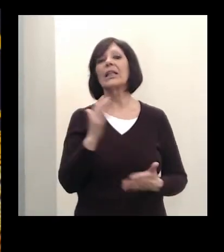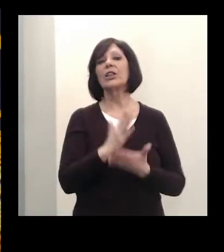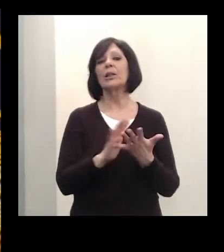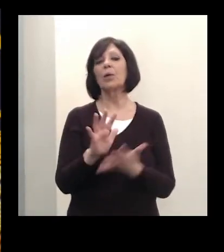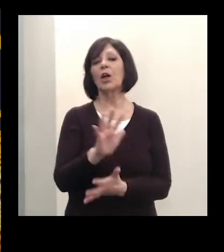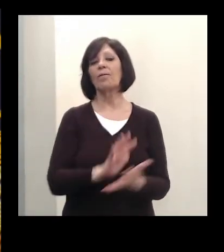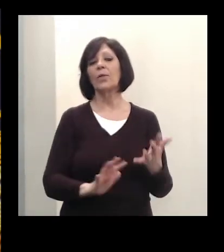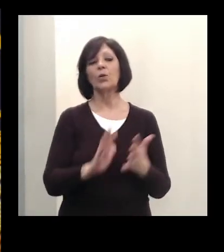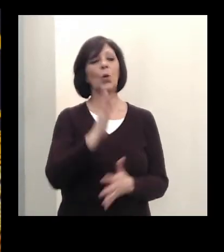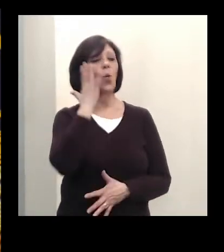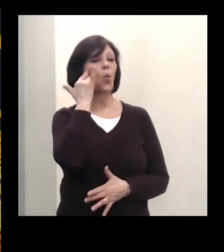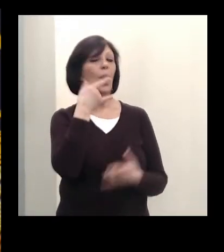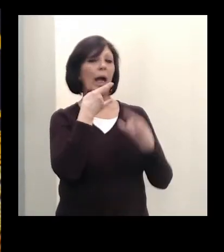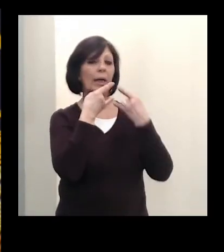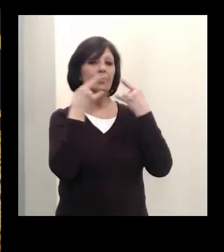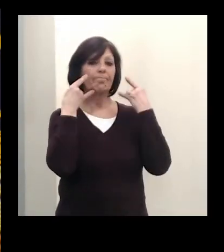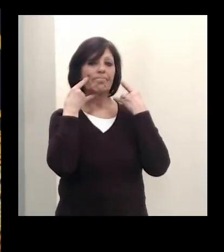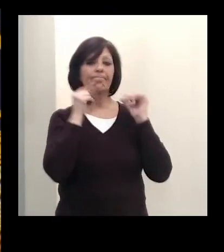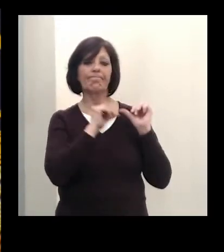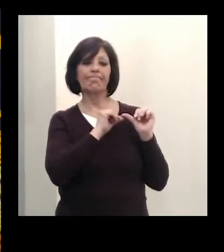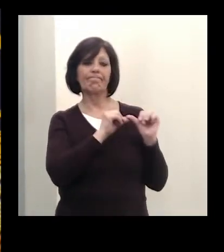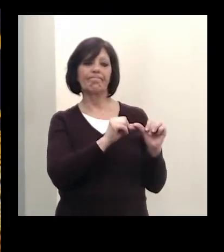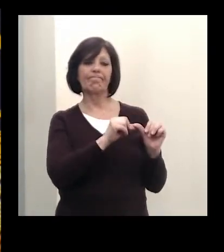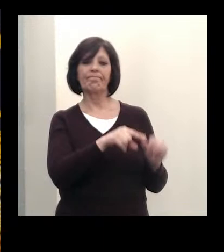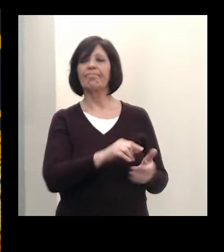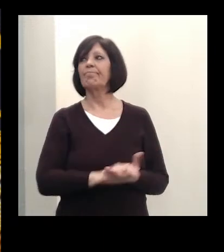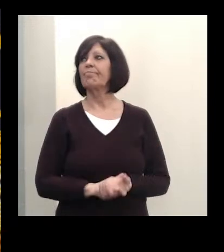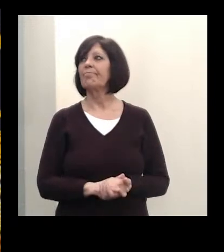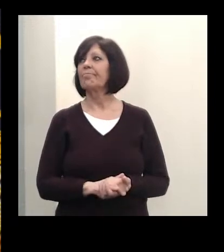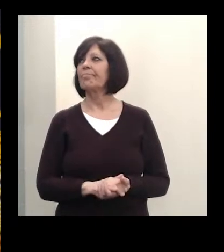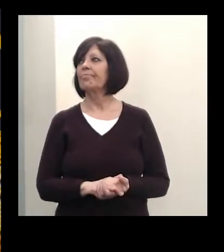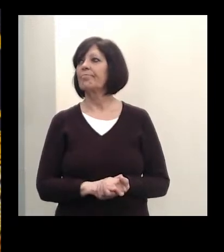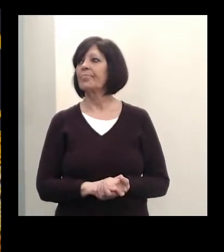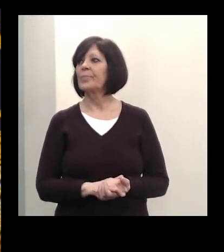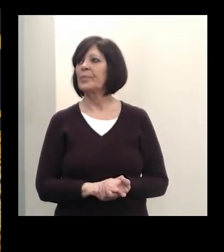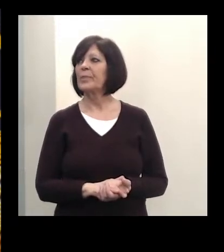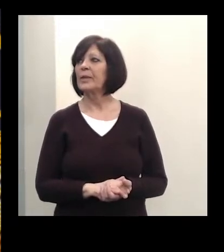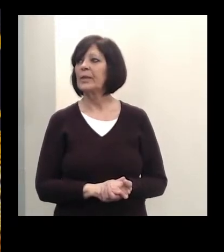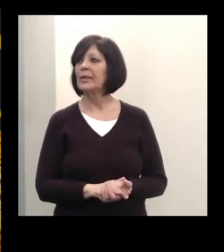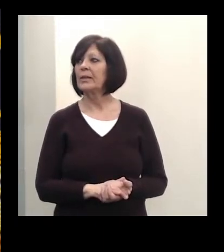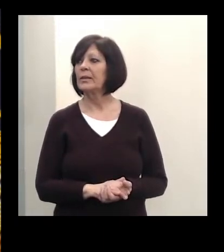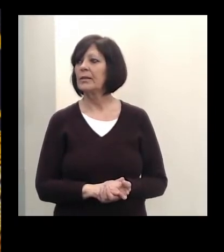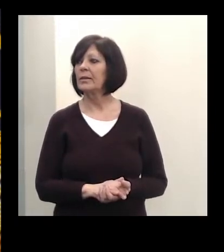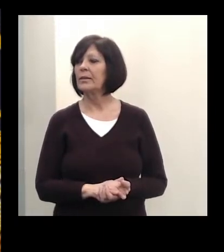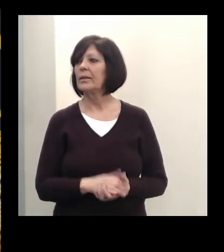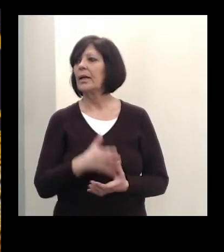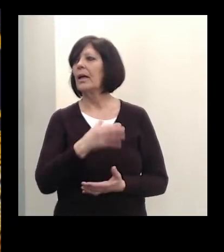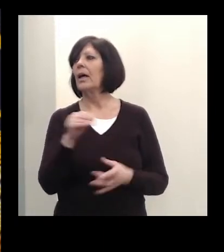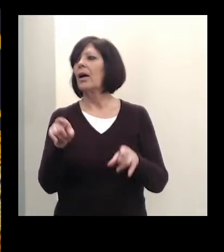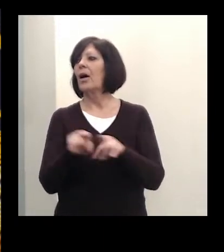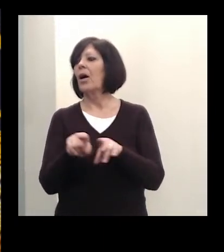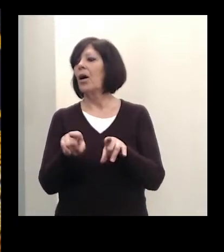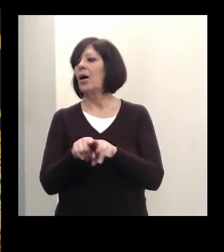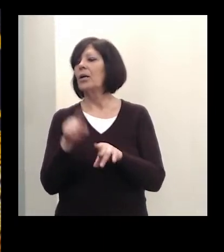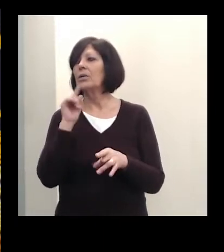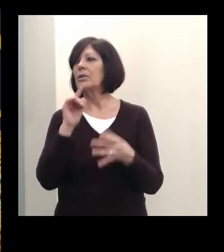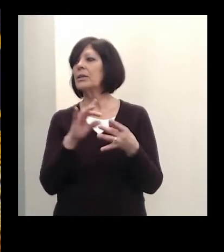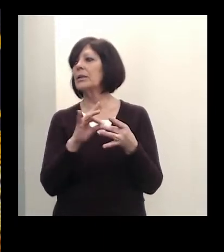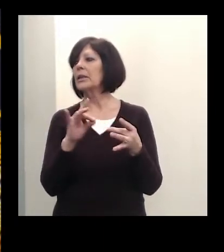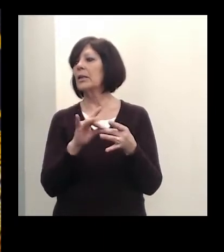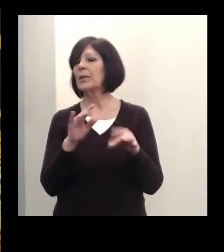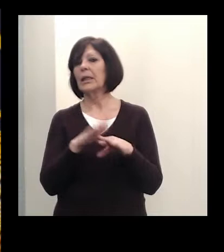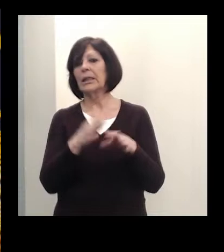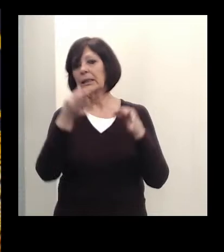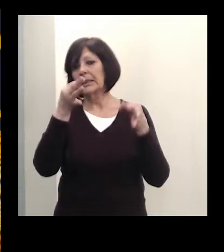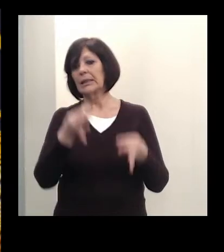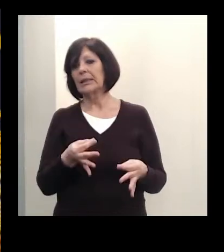why the mask mandate remains in play in school. And then also, if you just could comment on the decision by